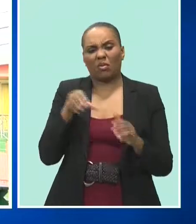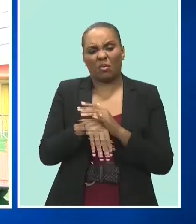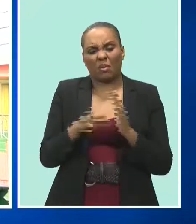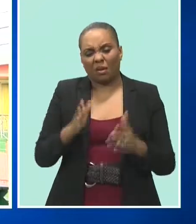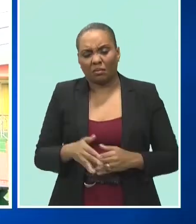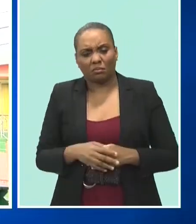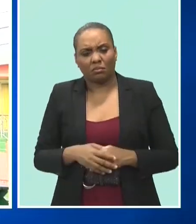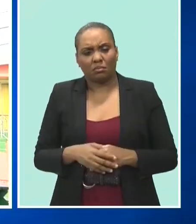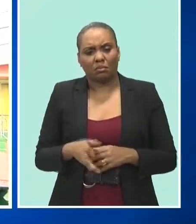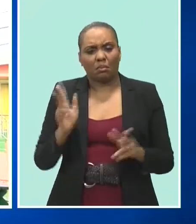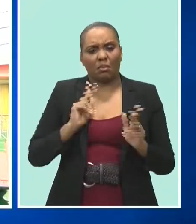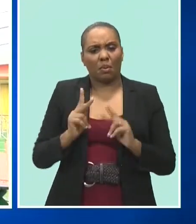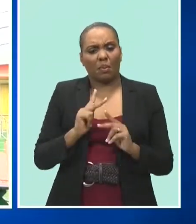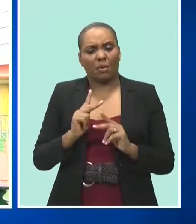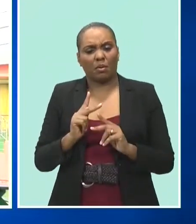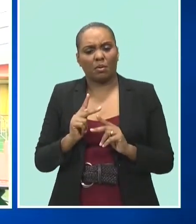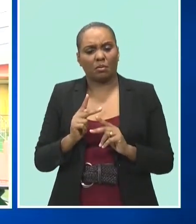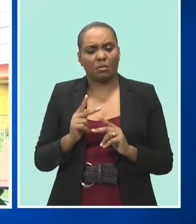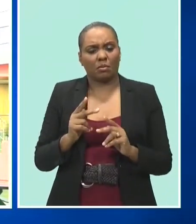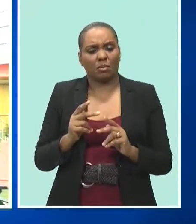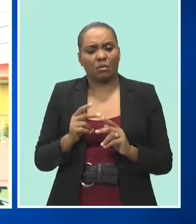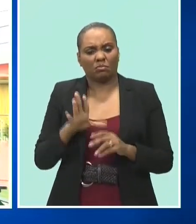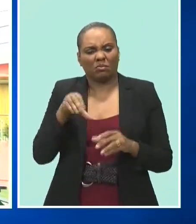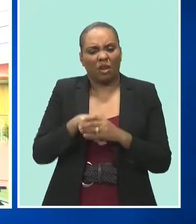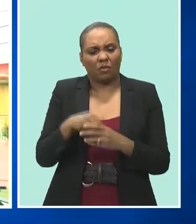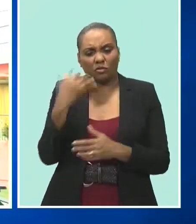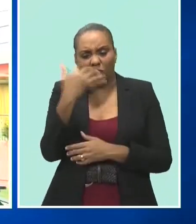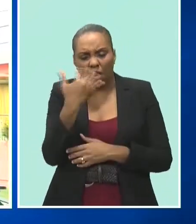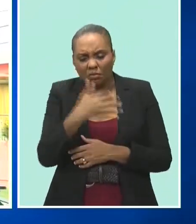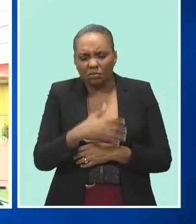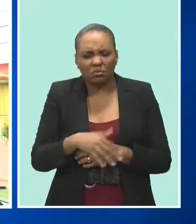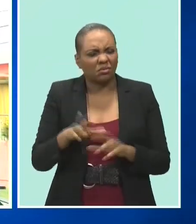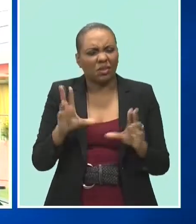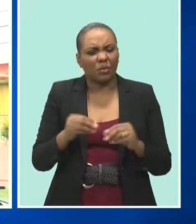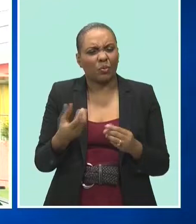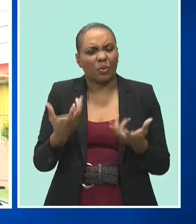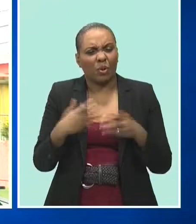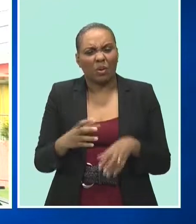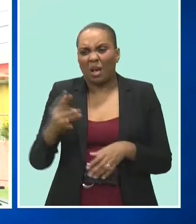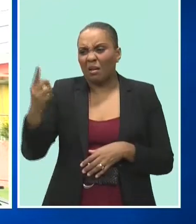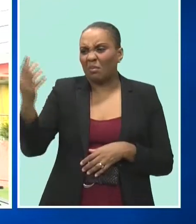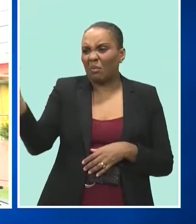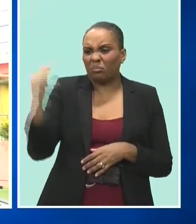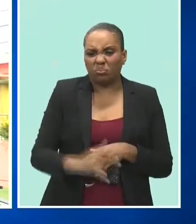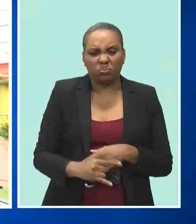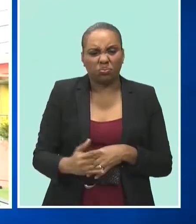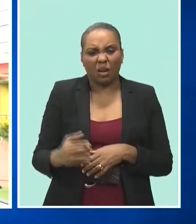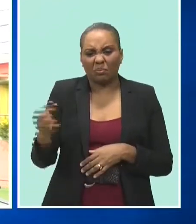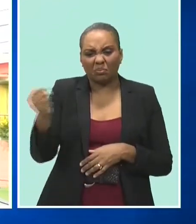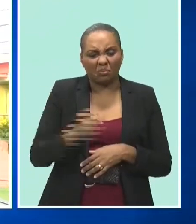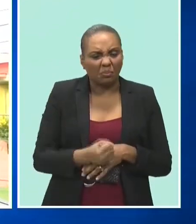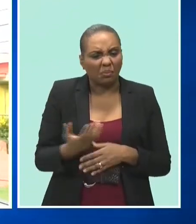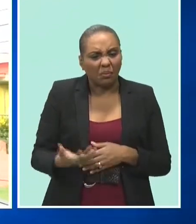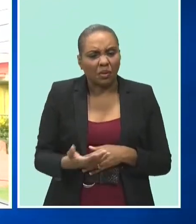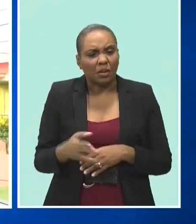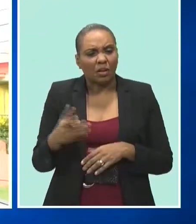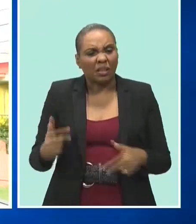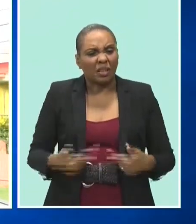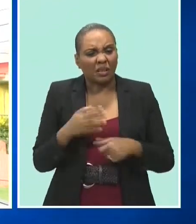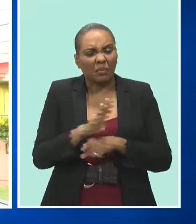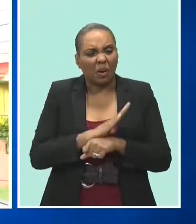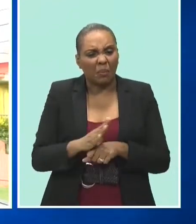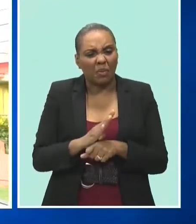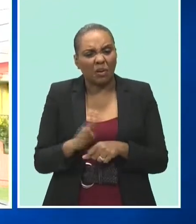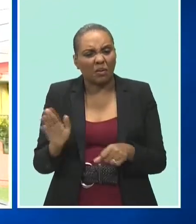drugs and create havoc in this country, because obviously we have security testing and